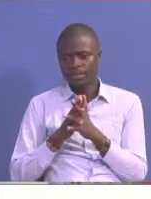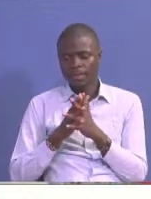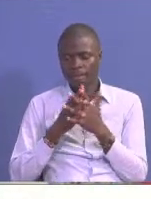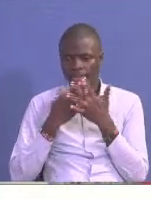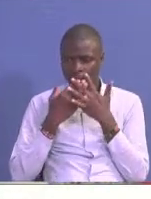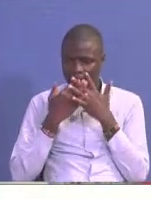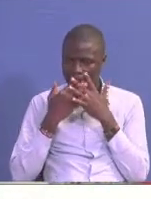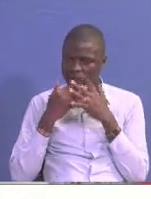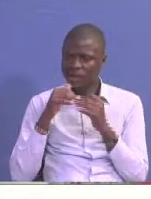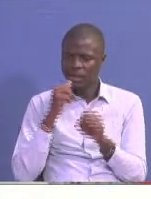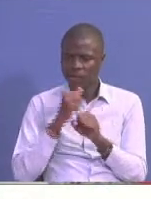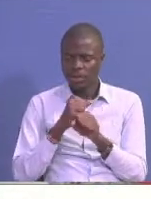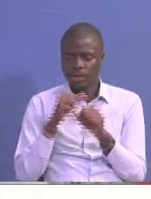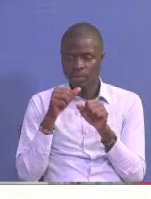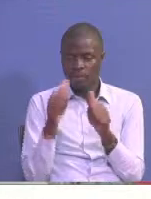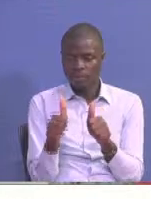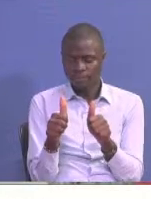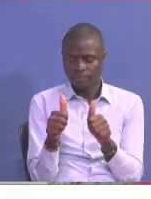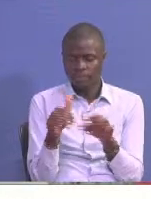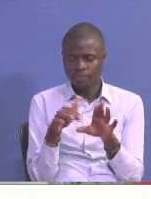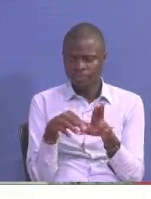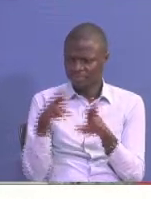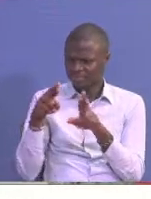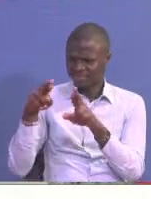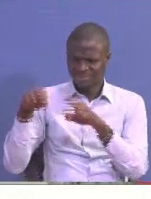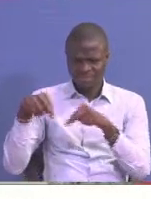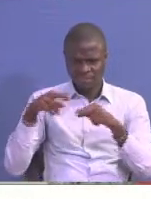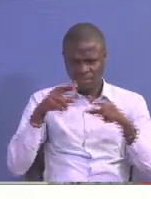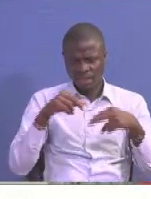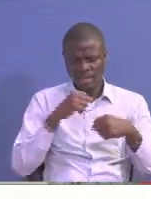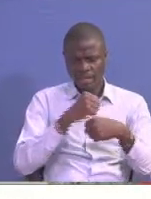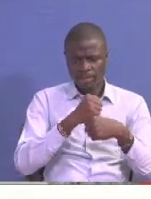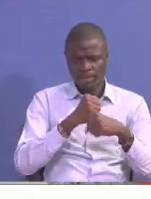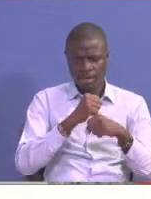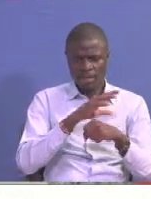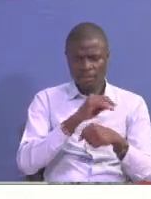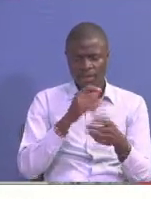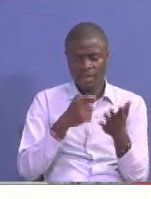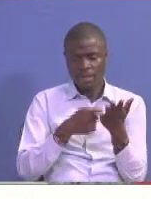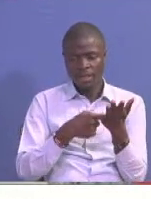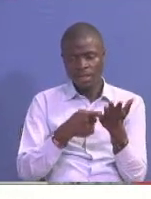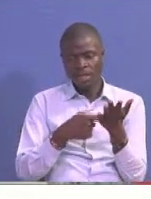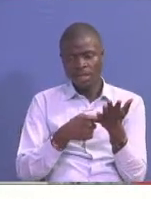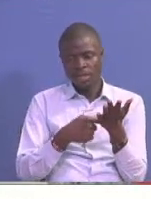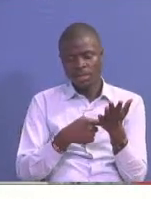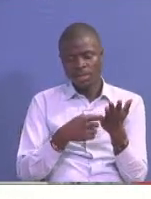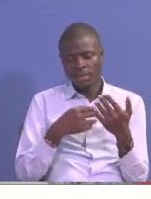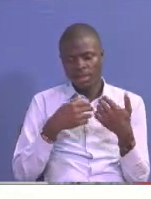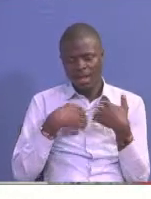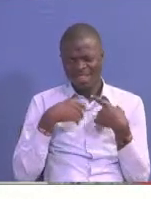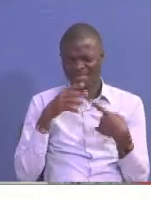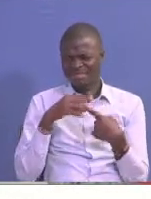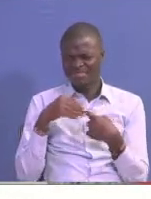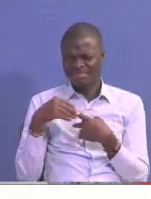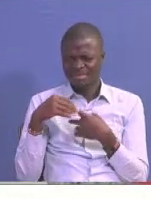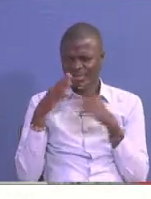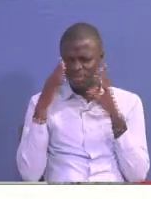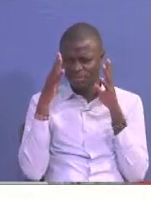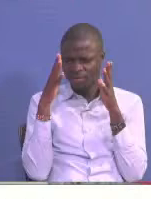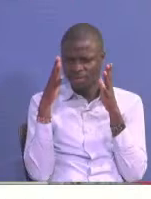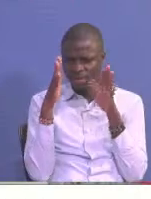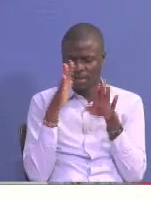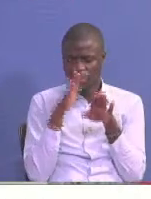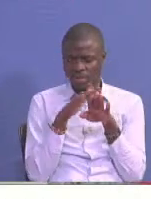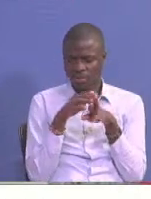as doing extremely well in research, productivity, and technologies have special emphasis